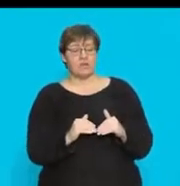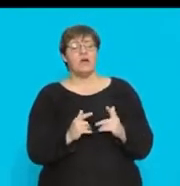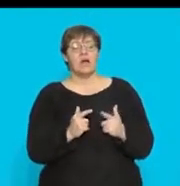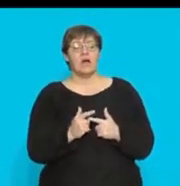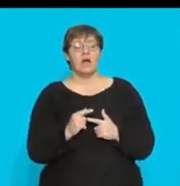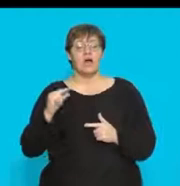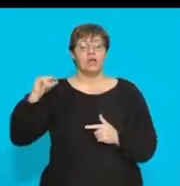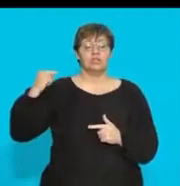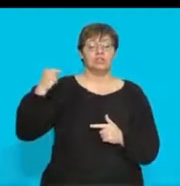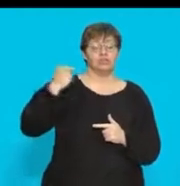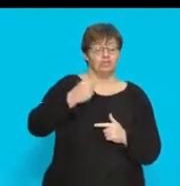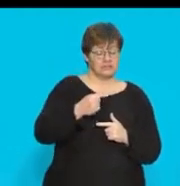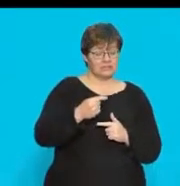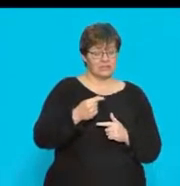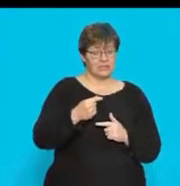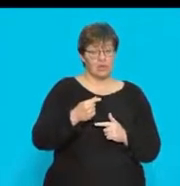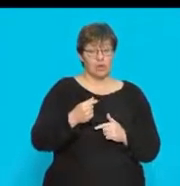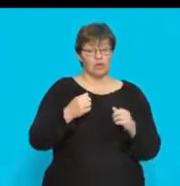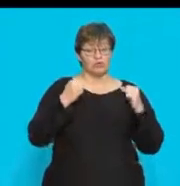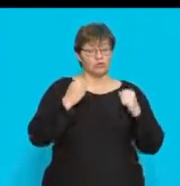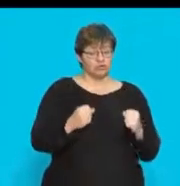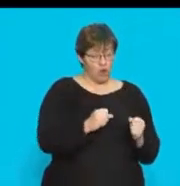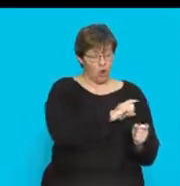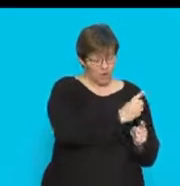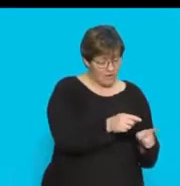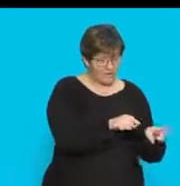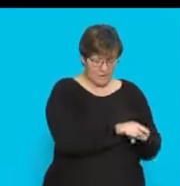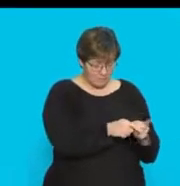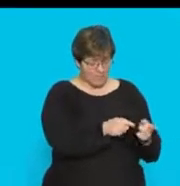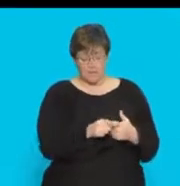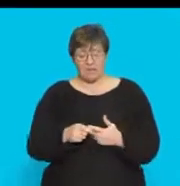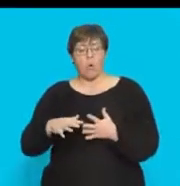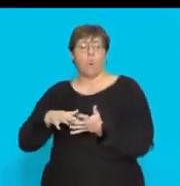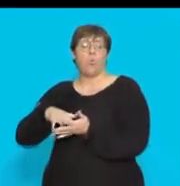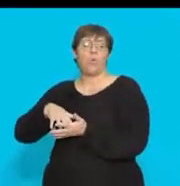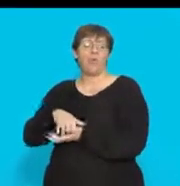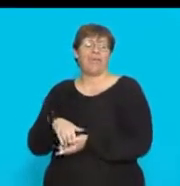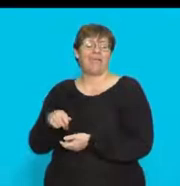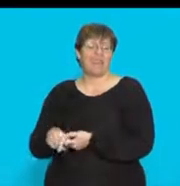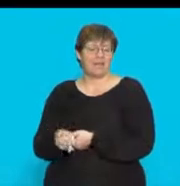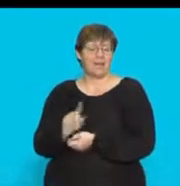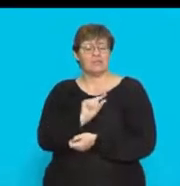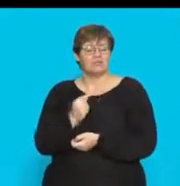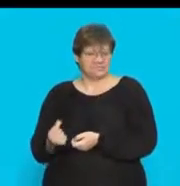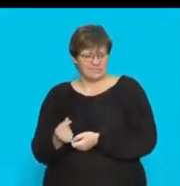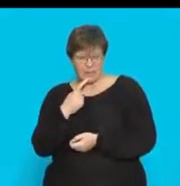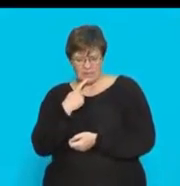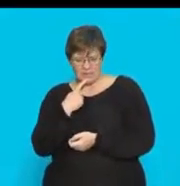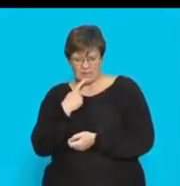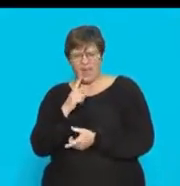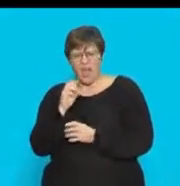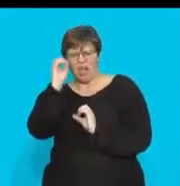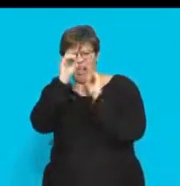they'll pass it on. Unfortunately, if there is a weak gene, if the plant, sometimes you'll see one of the things is